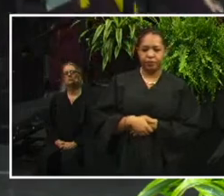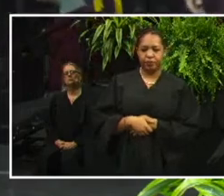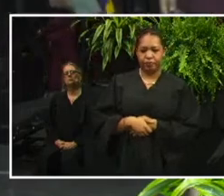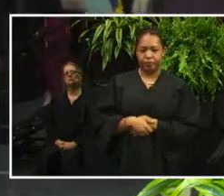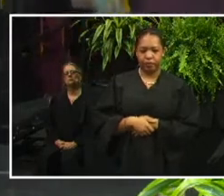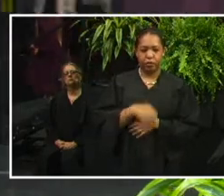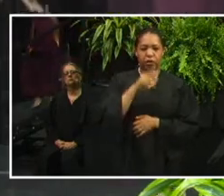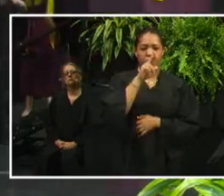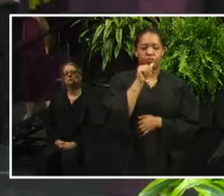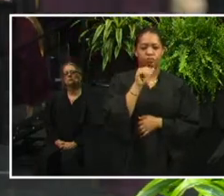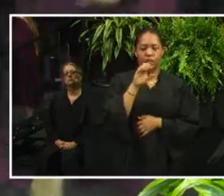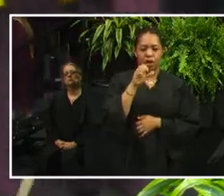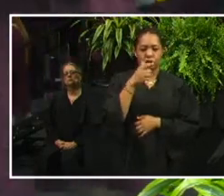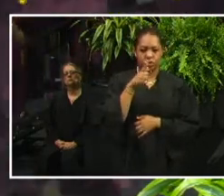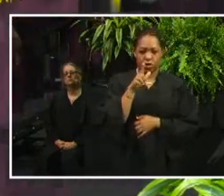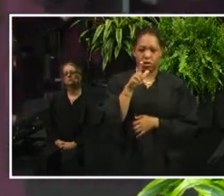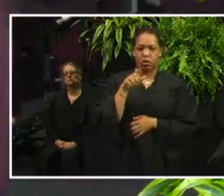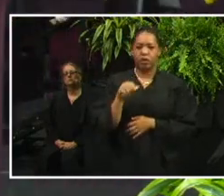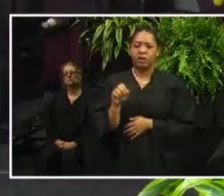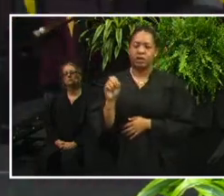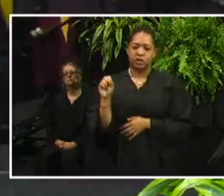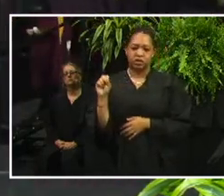Rachel Elizabeth Shank.